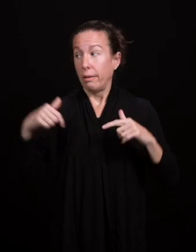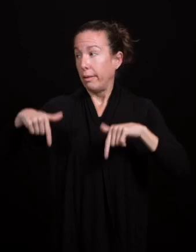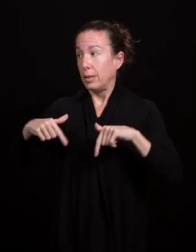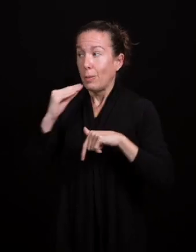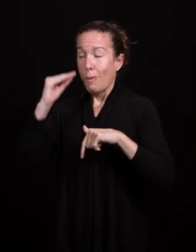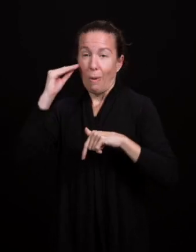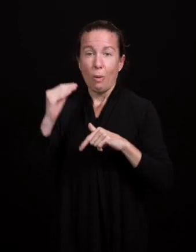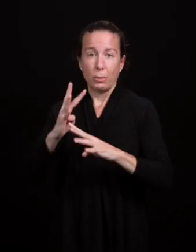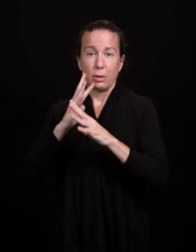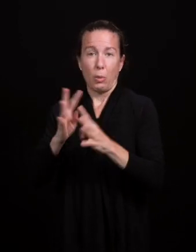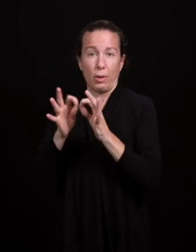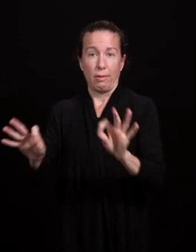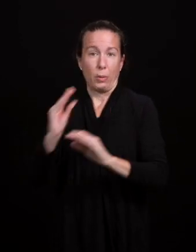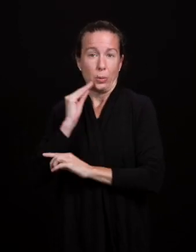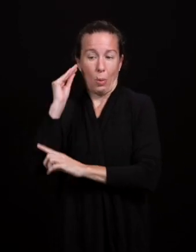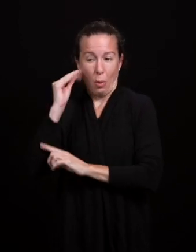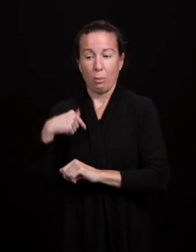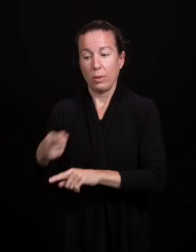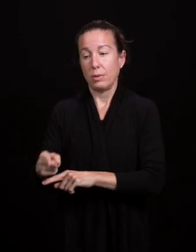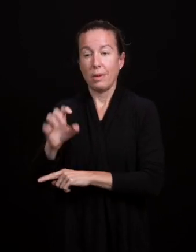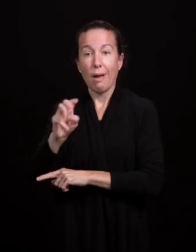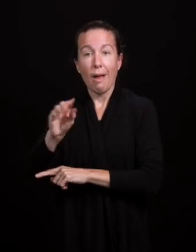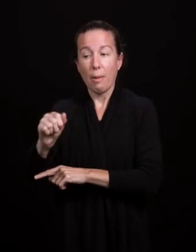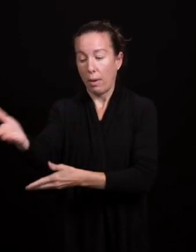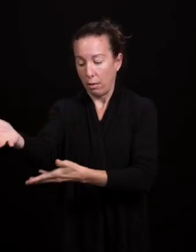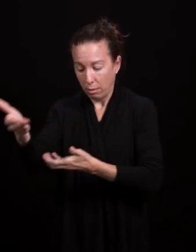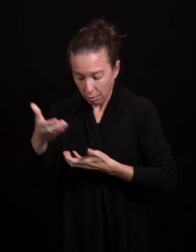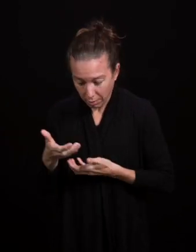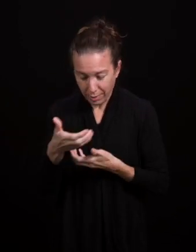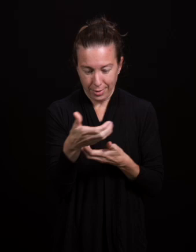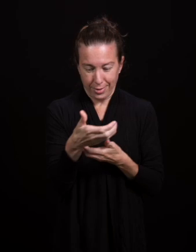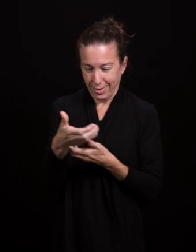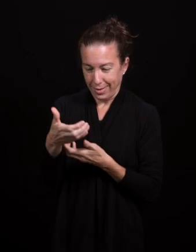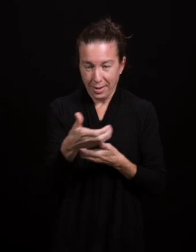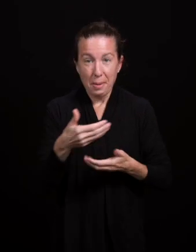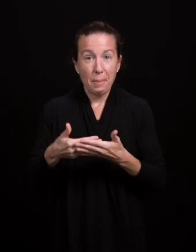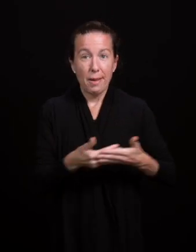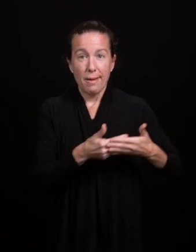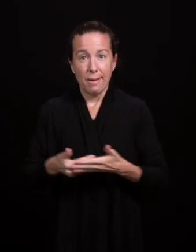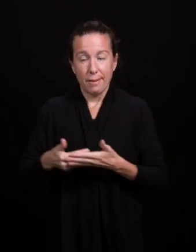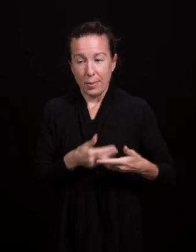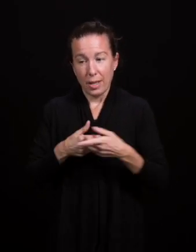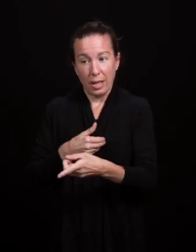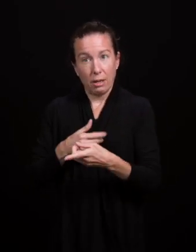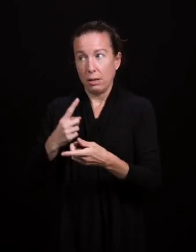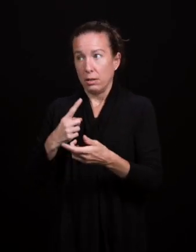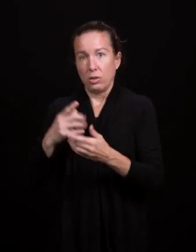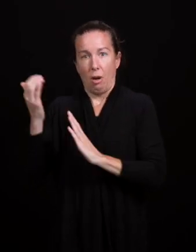home. That's from day one when we brought Emma home from the hospital. That was what she had the most exposure